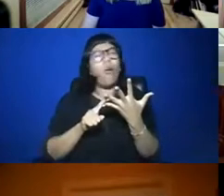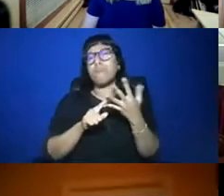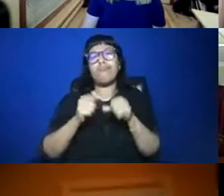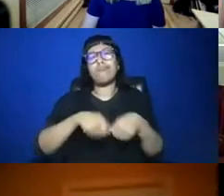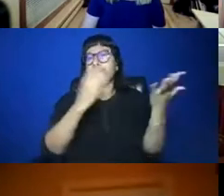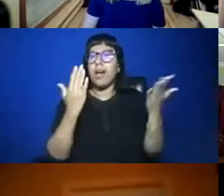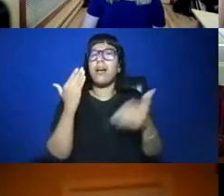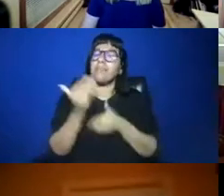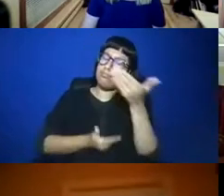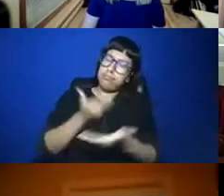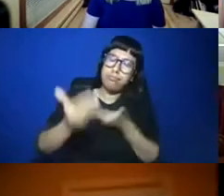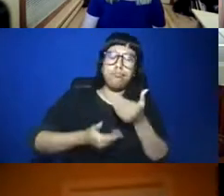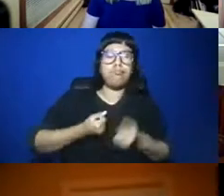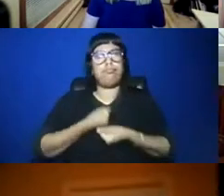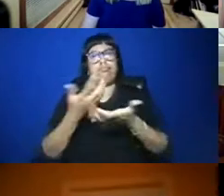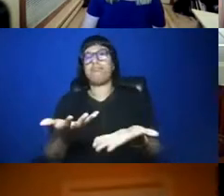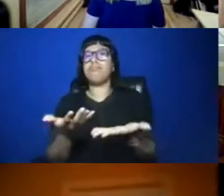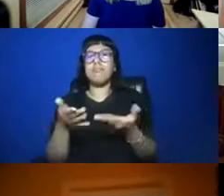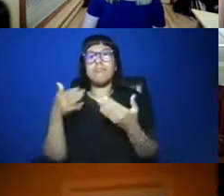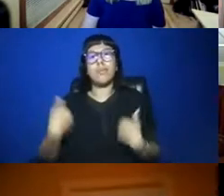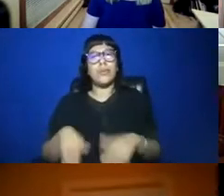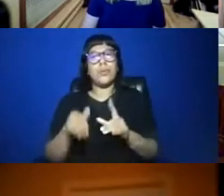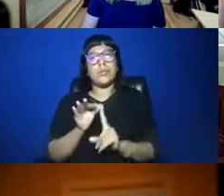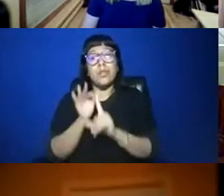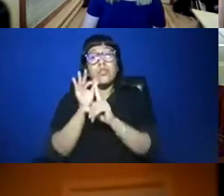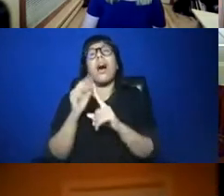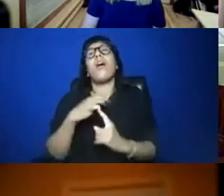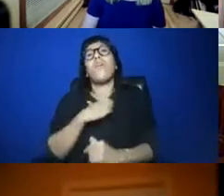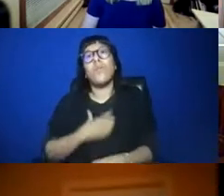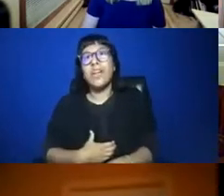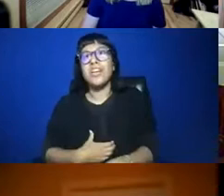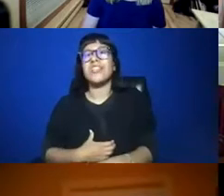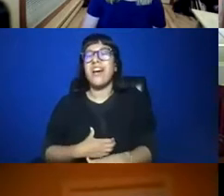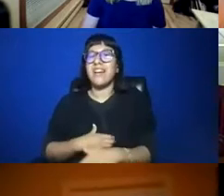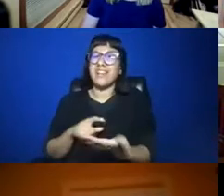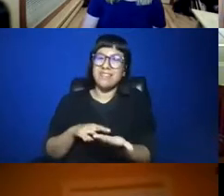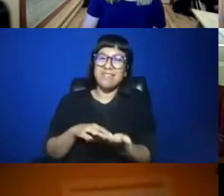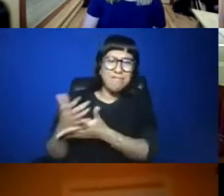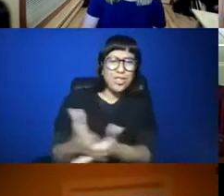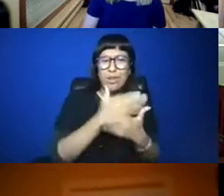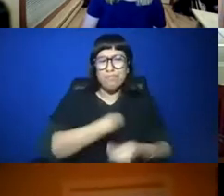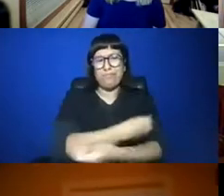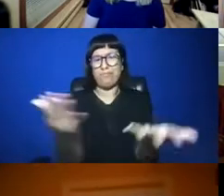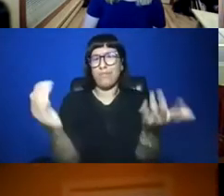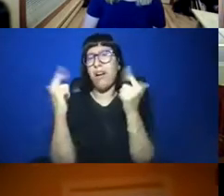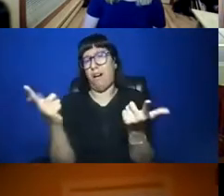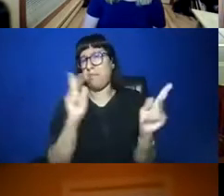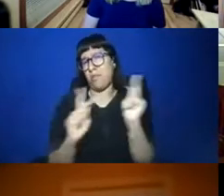really, it's just a special, I wish that I could share that moment with everyone.